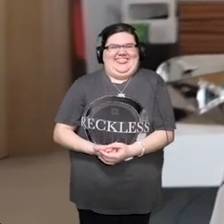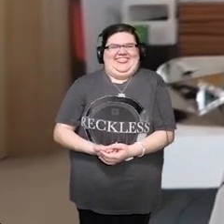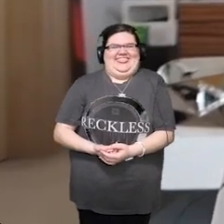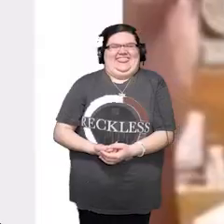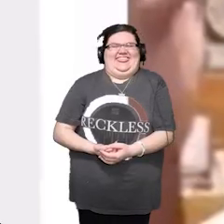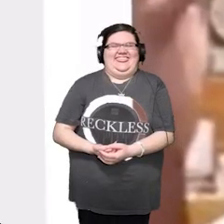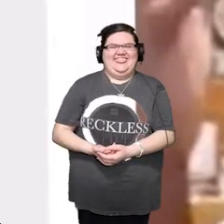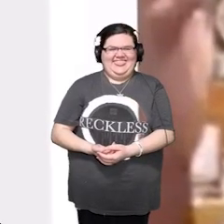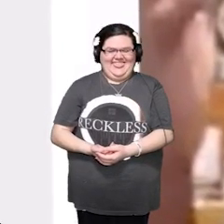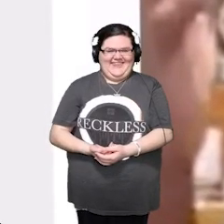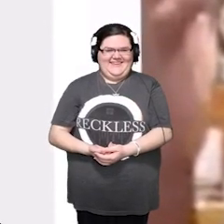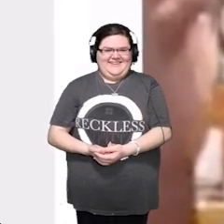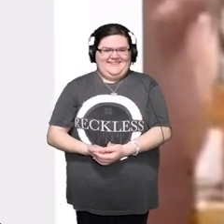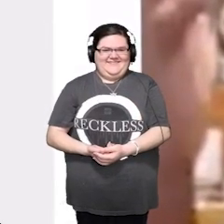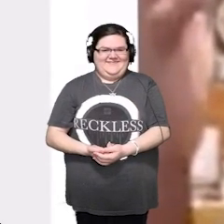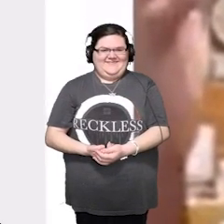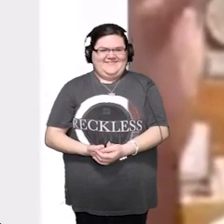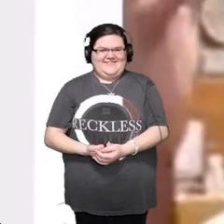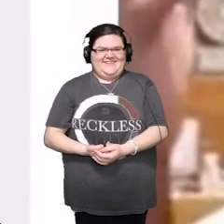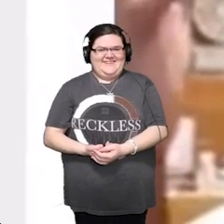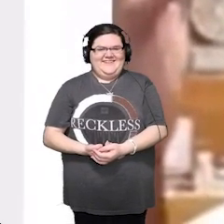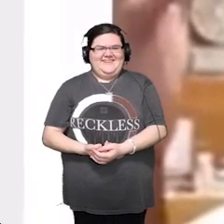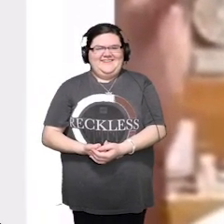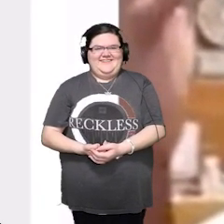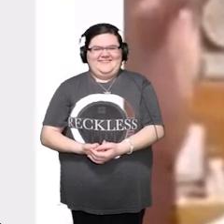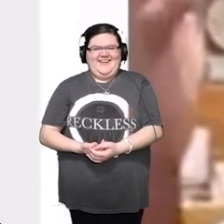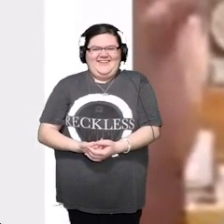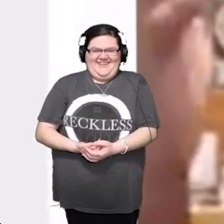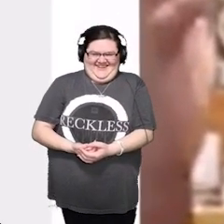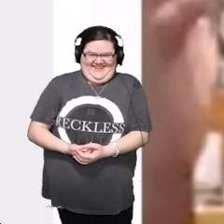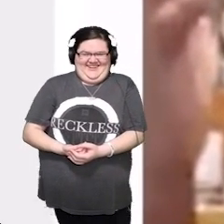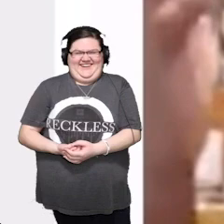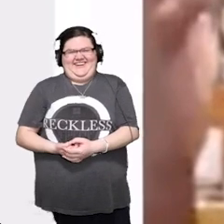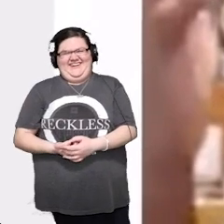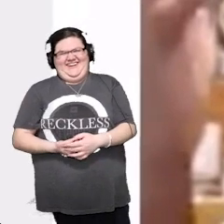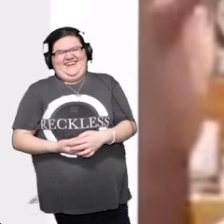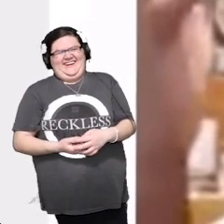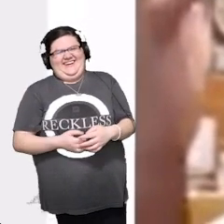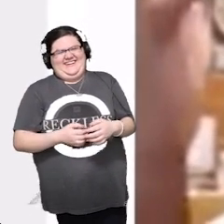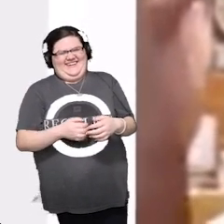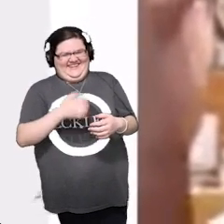was. JJ upgrades his camera. Me, who still has bad Wi-Fi.